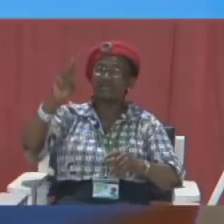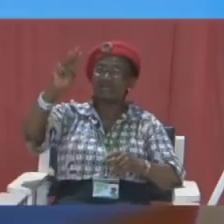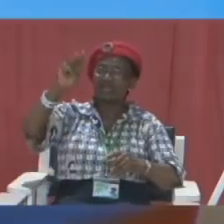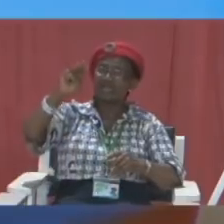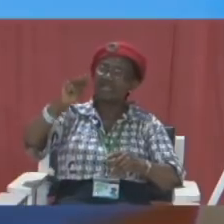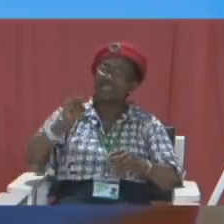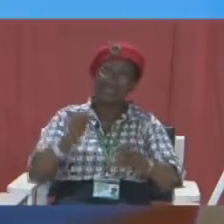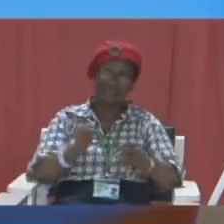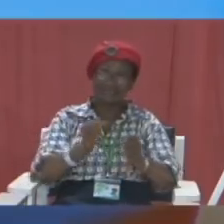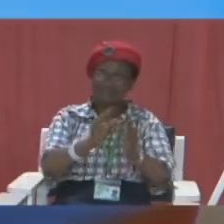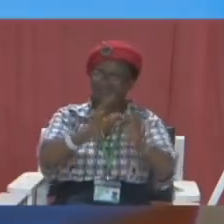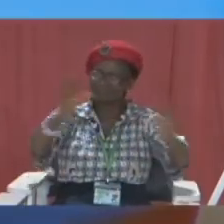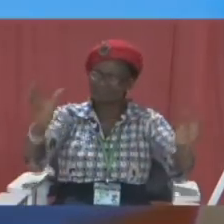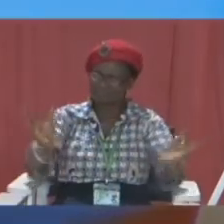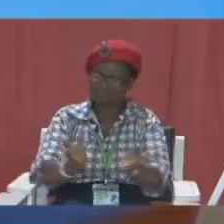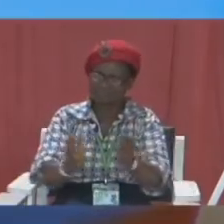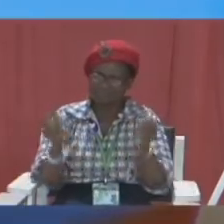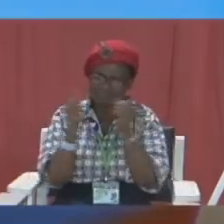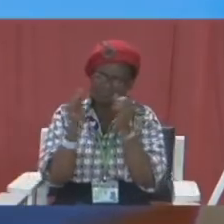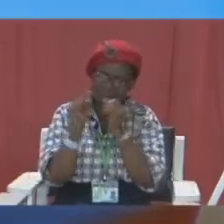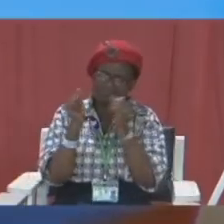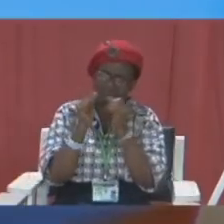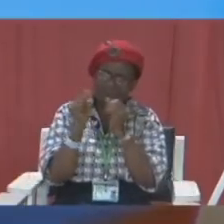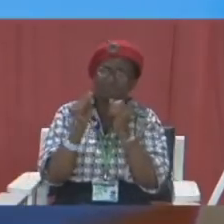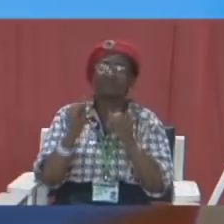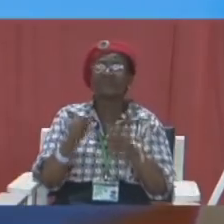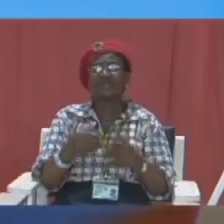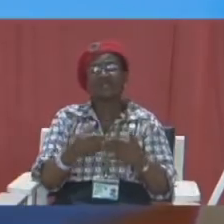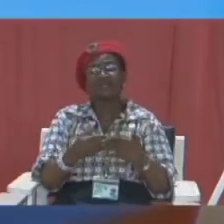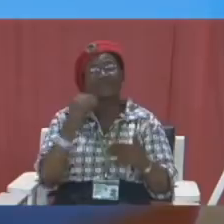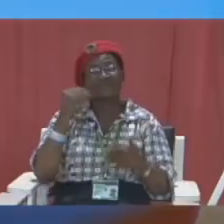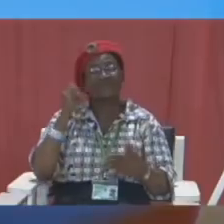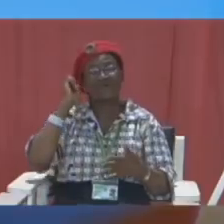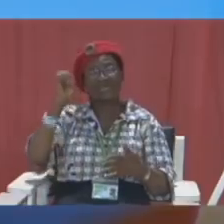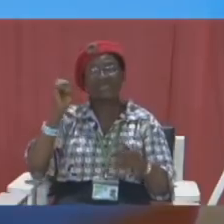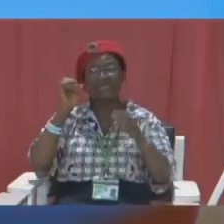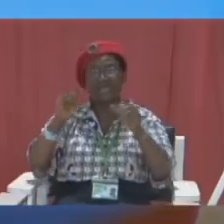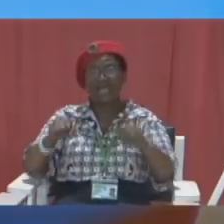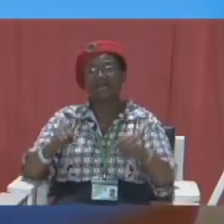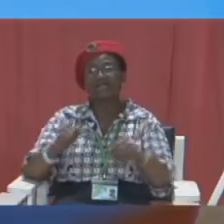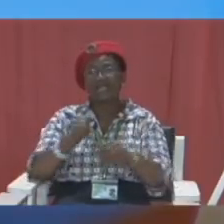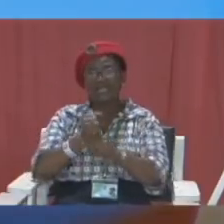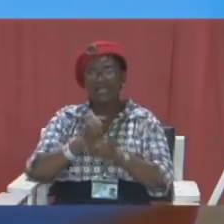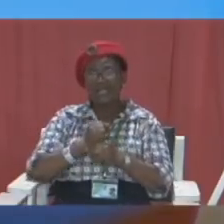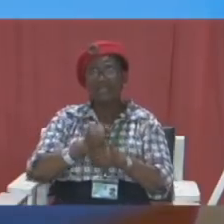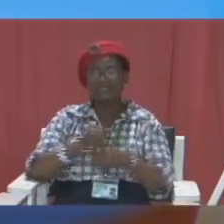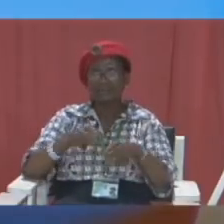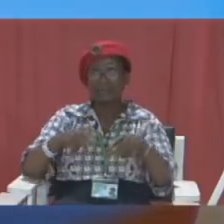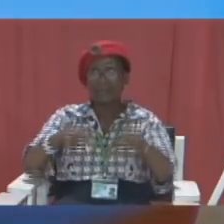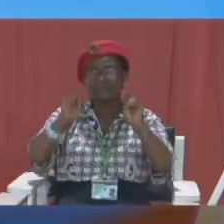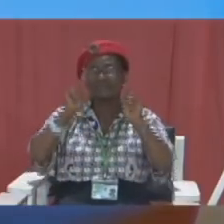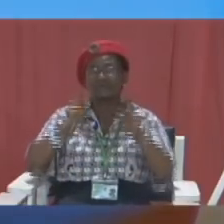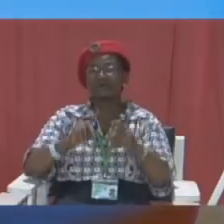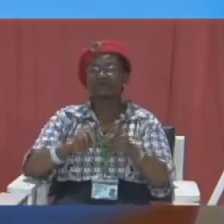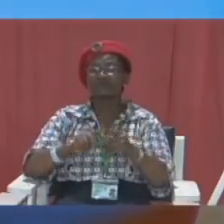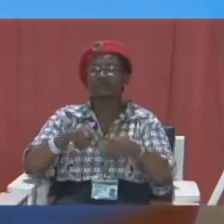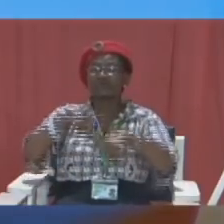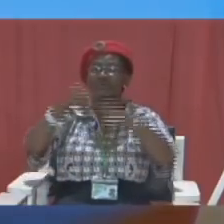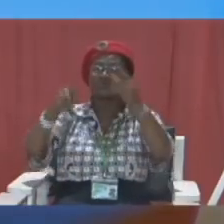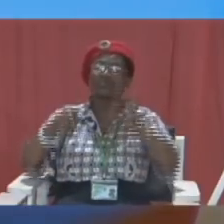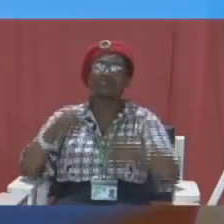Before he could get permission to go home, it was 11 days. Go to Baye, lati bi ise lo le ojo mokan lati lo